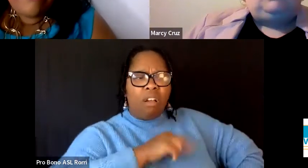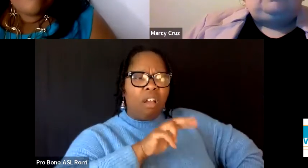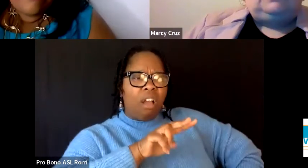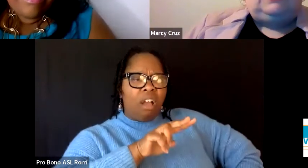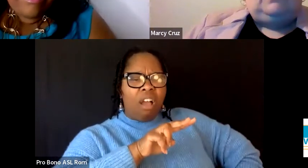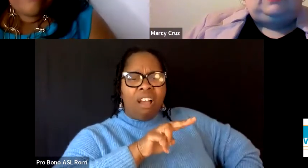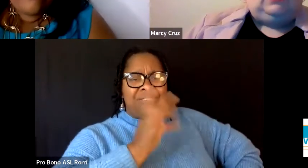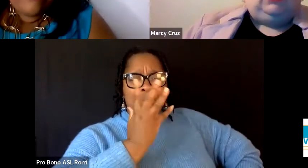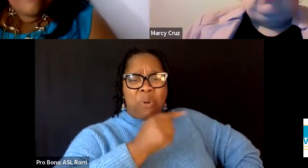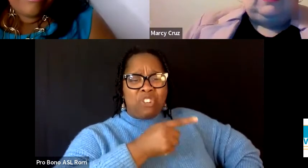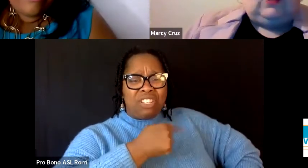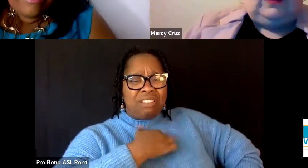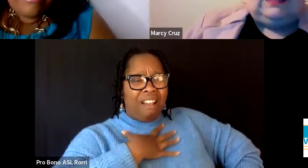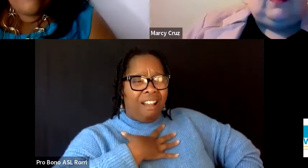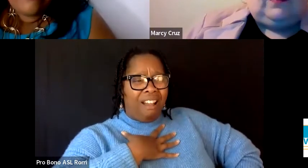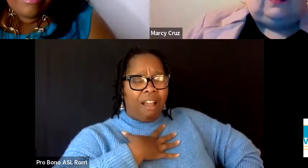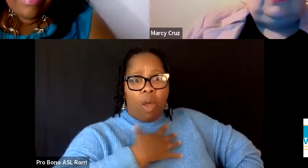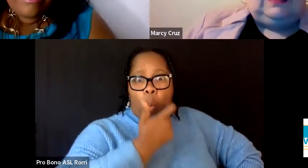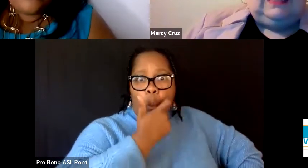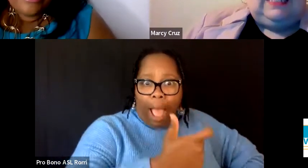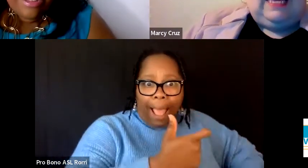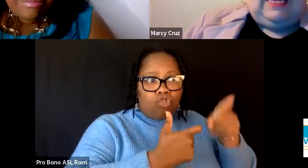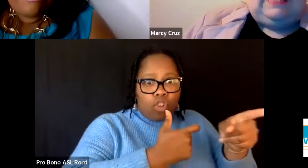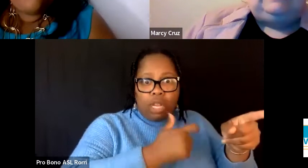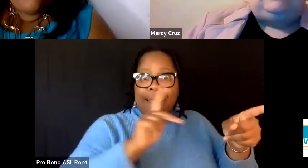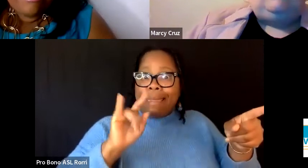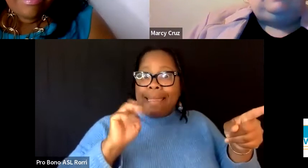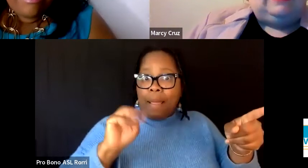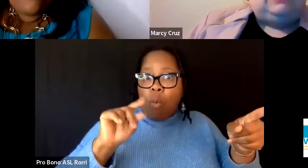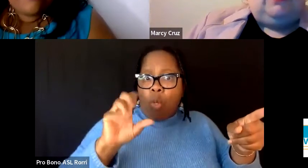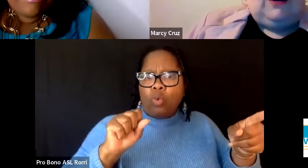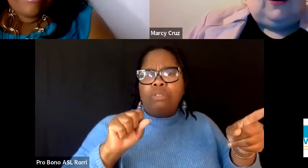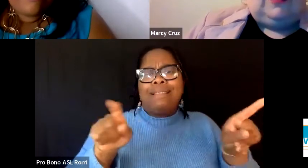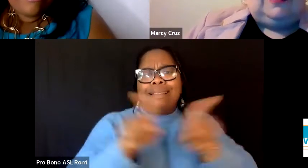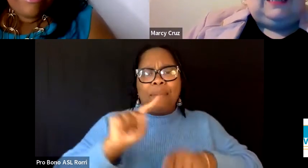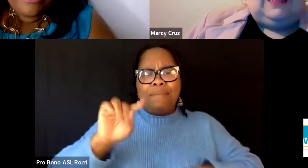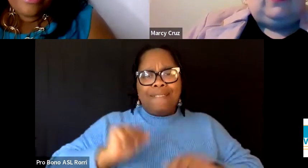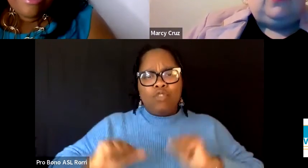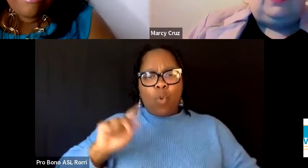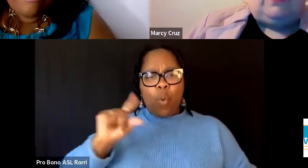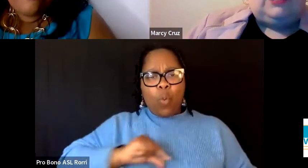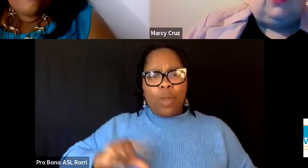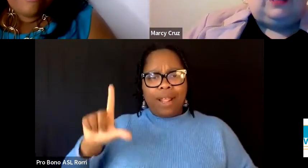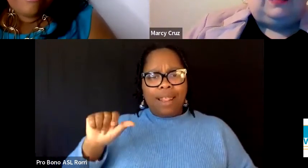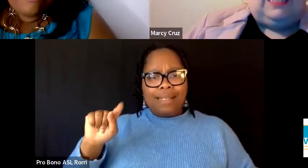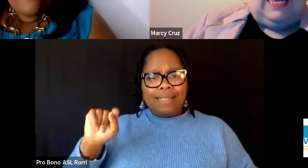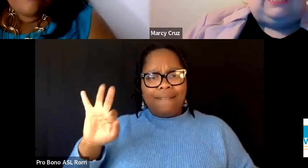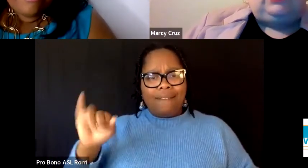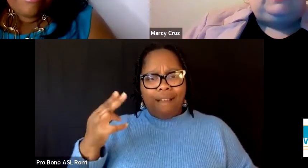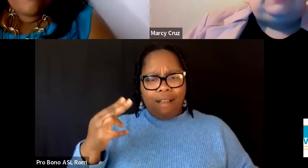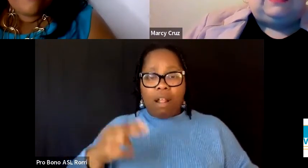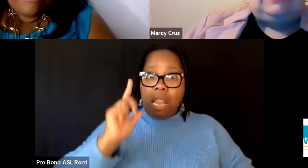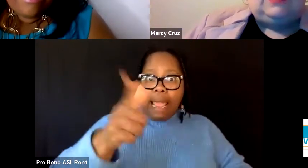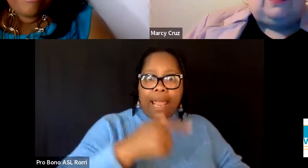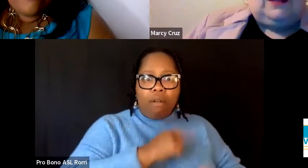plus size woman on TV alongside Queen Latifah. Yeah. And then later on, I got to meet her at Fashion Week, and